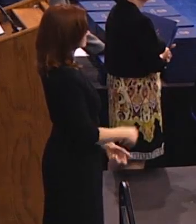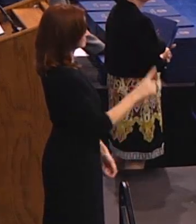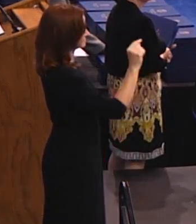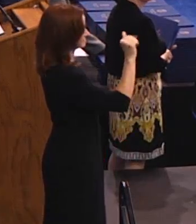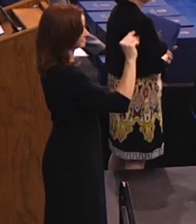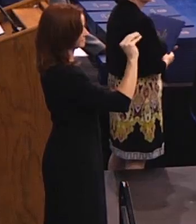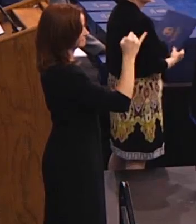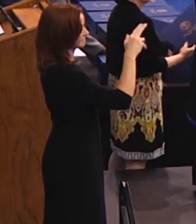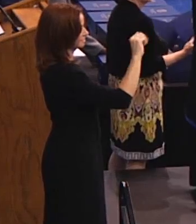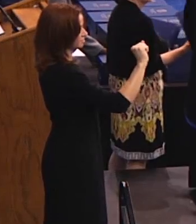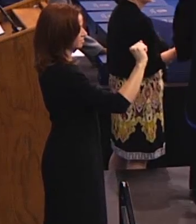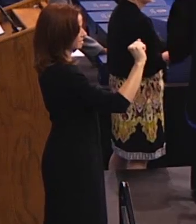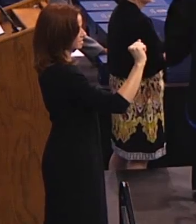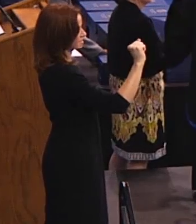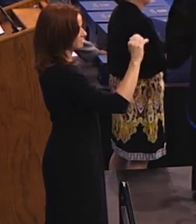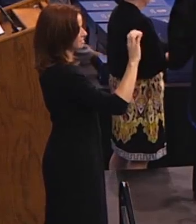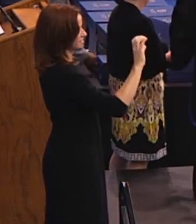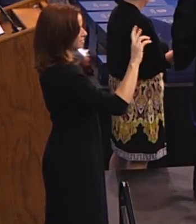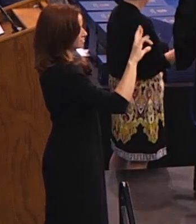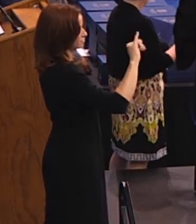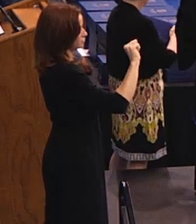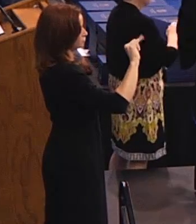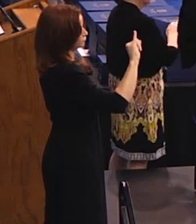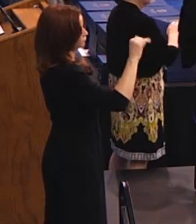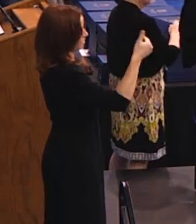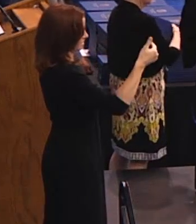Tamisha Deshelle Craig, Business Administration.